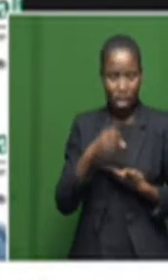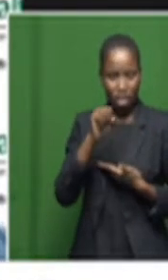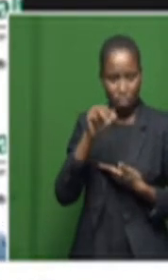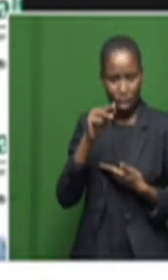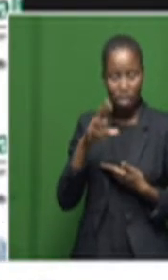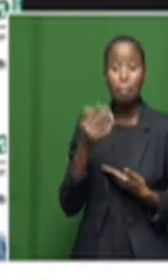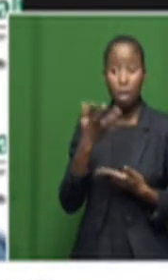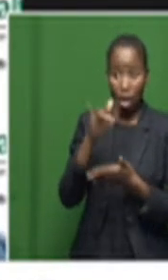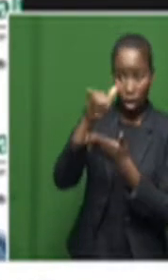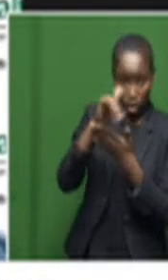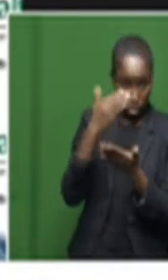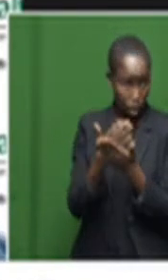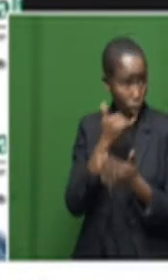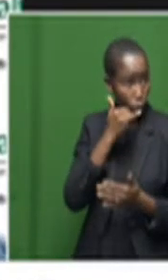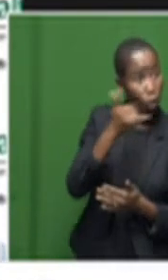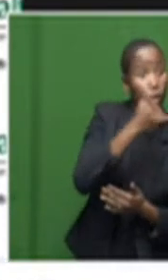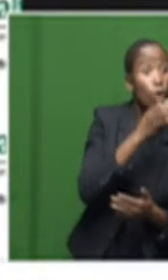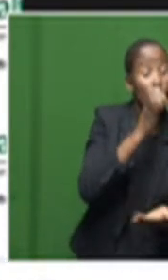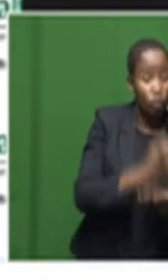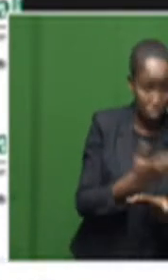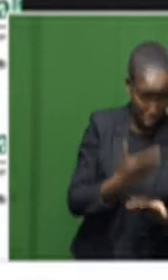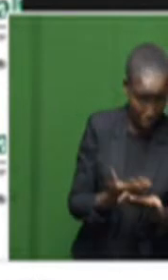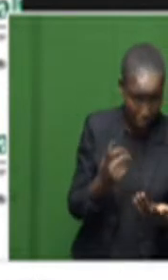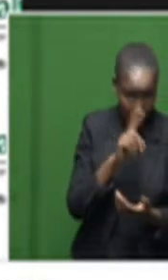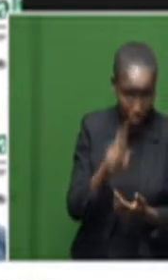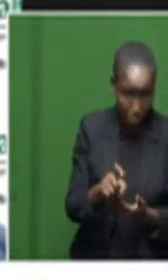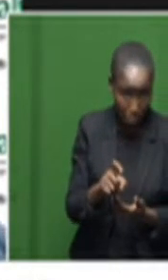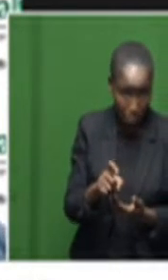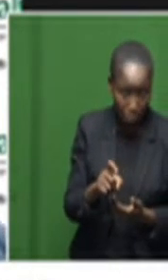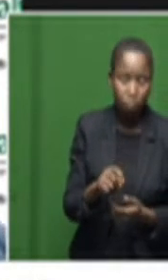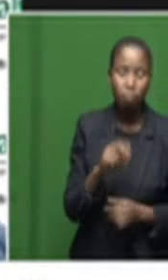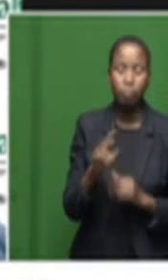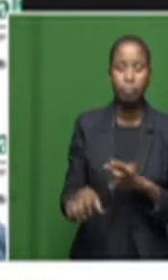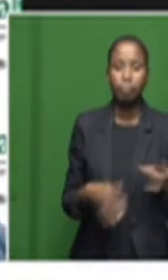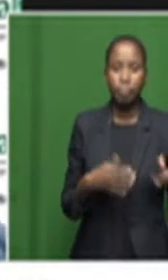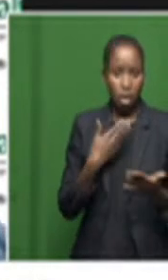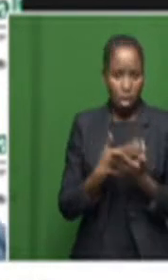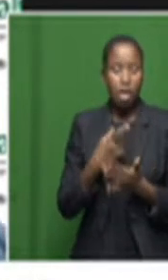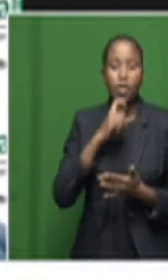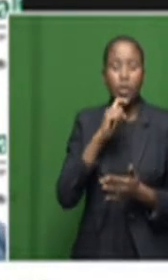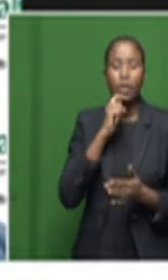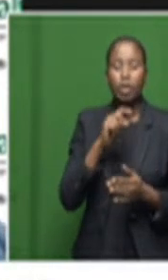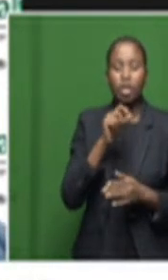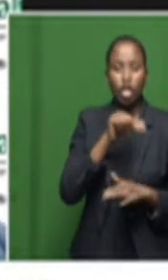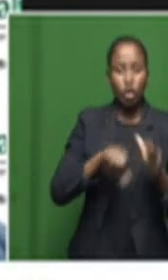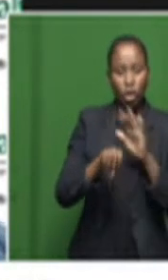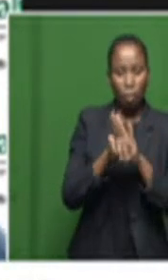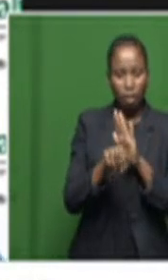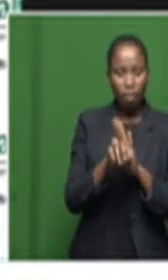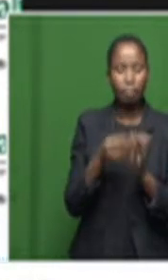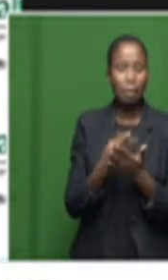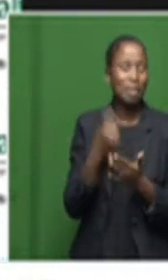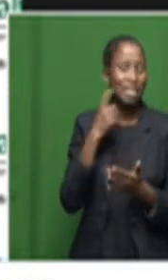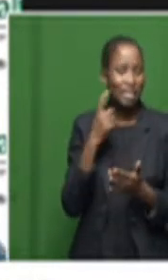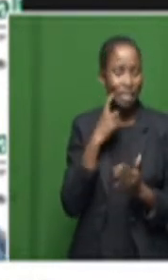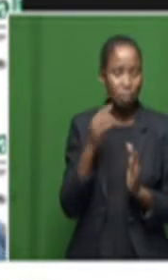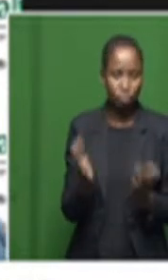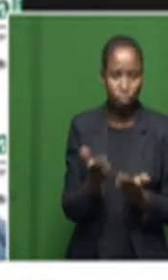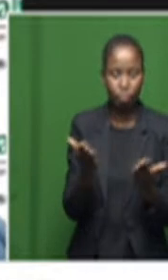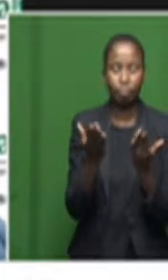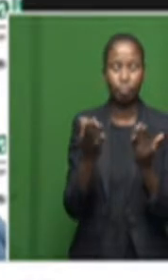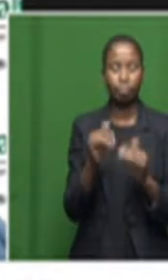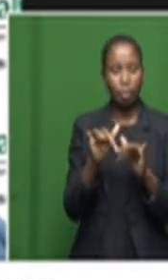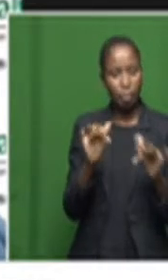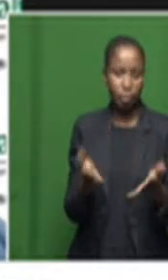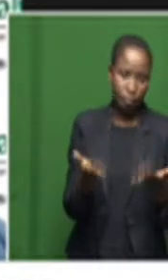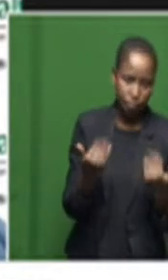not. The other question is, are there plans to utilize social media more comprehensively to promote vaccination?